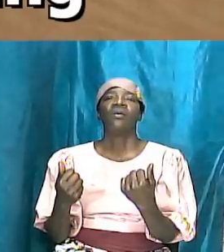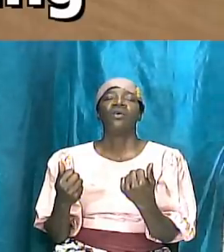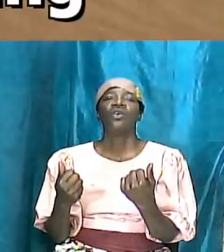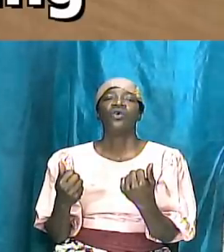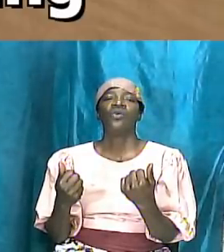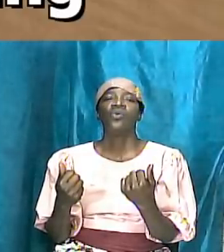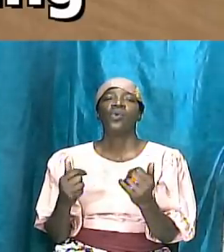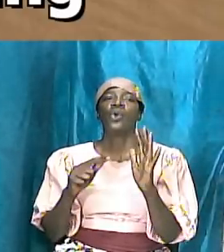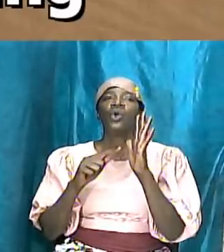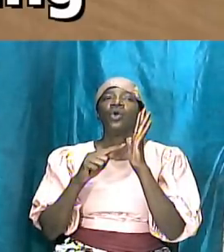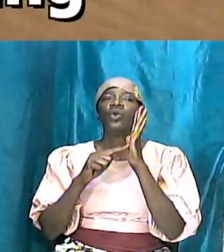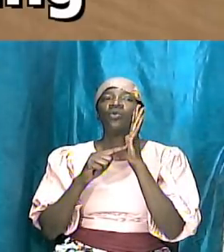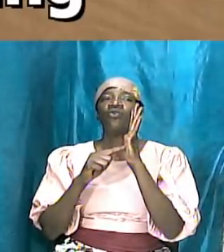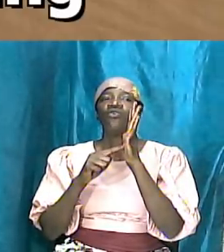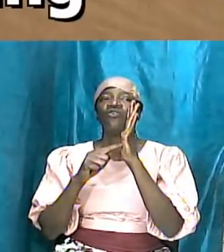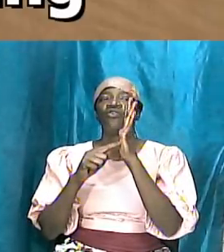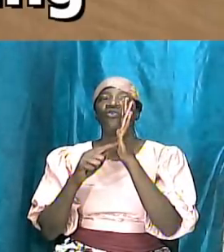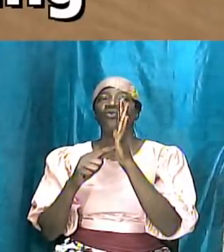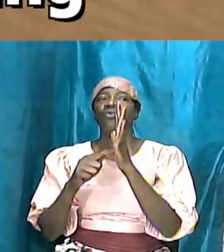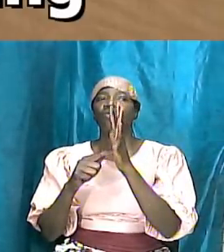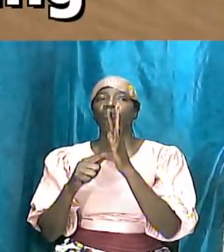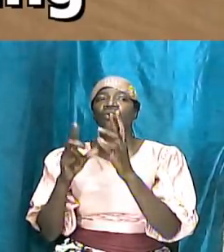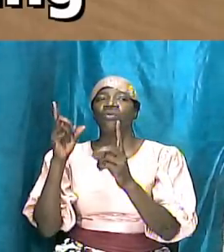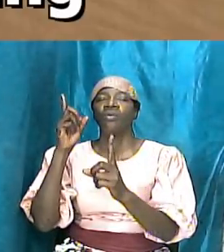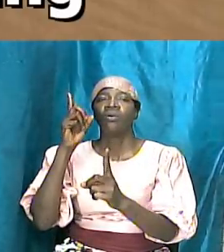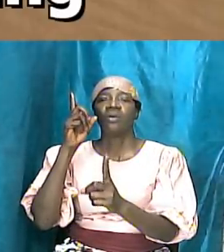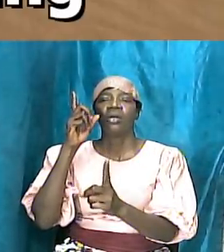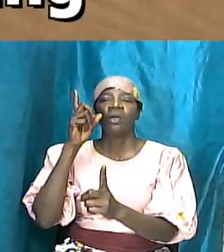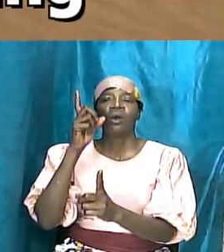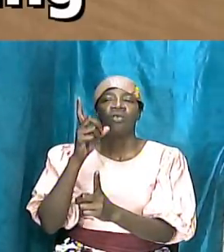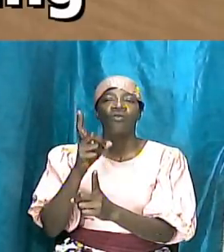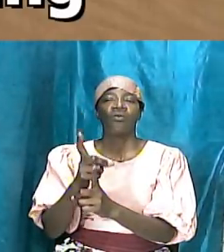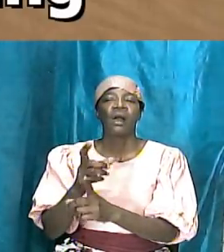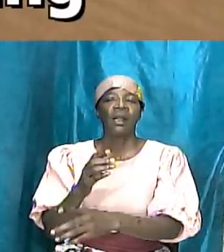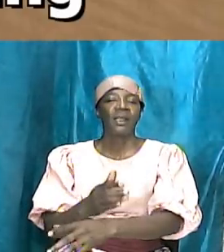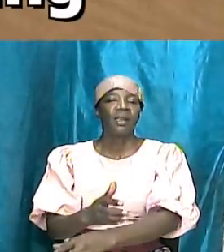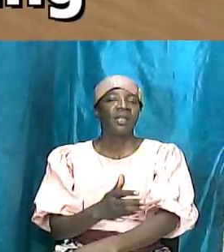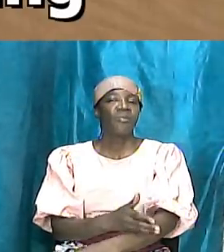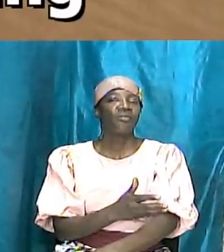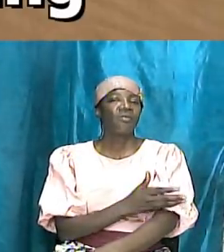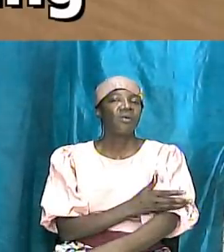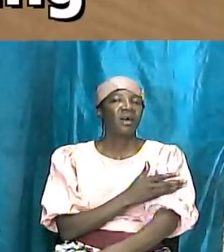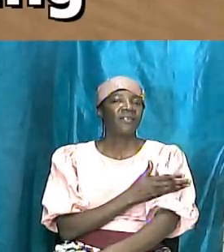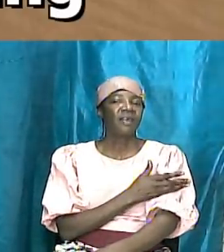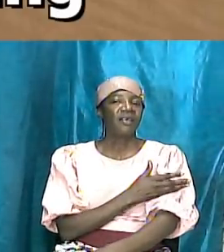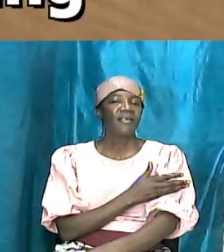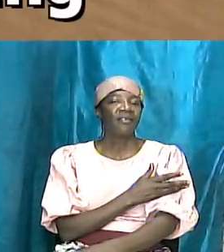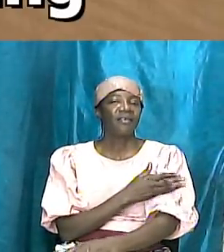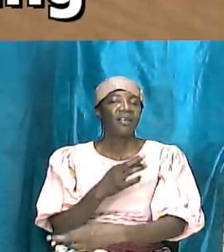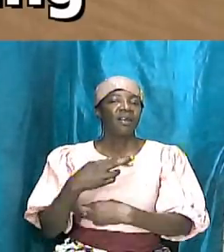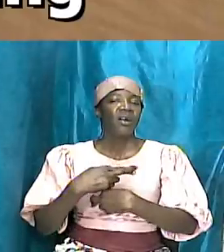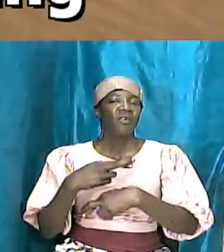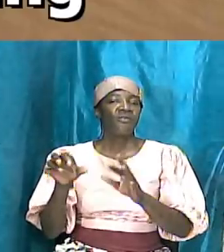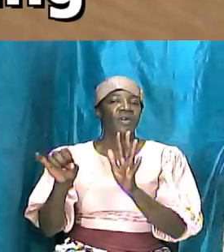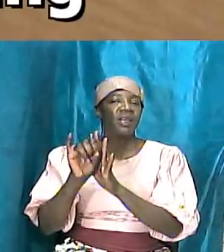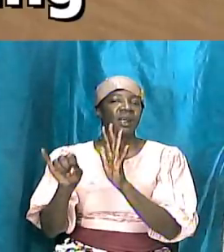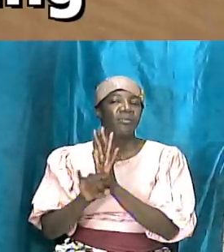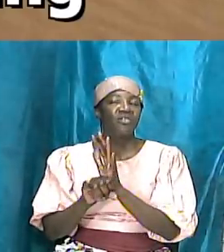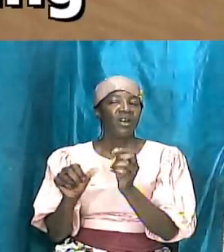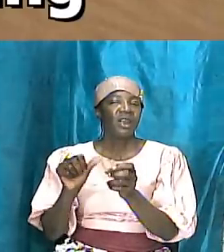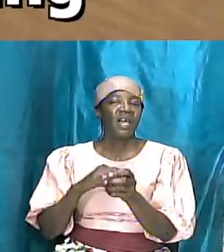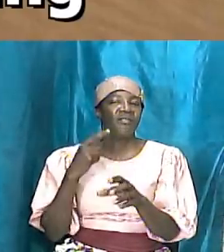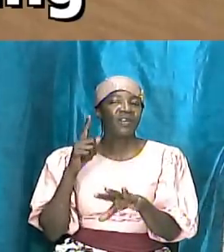comes to the fore right in the process of redemption every time. I want us